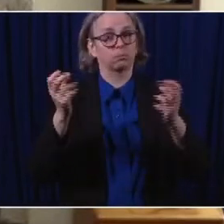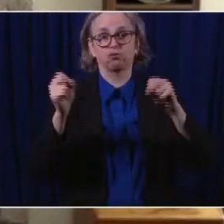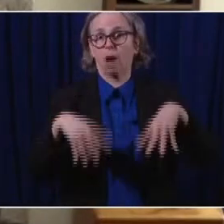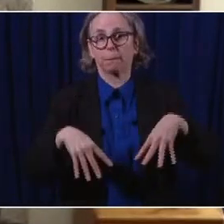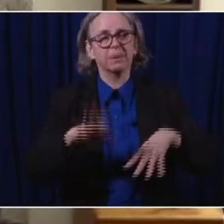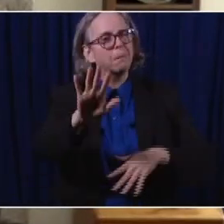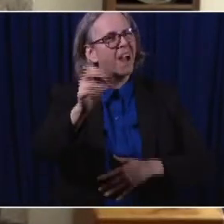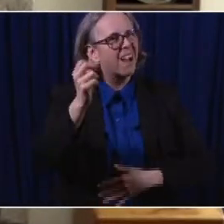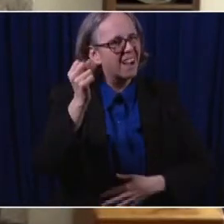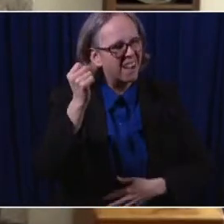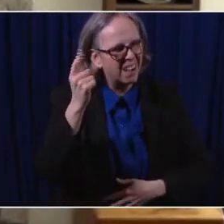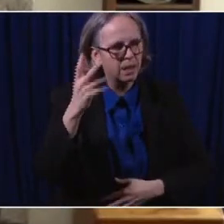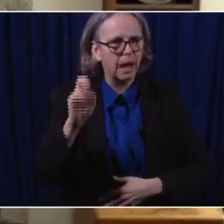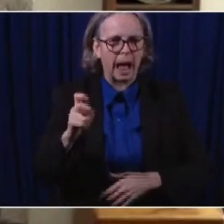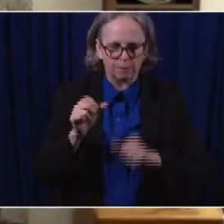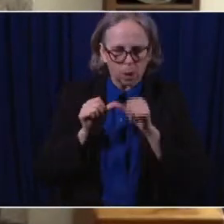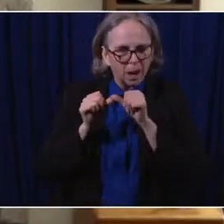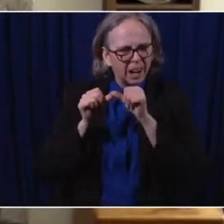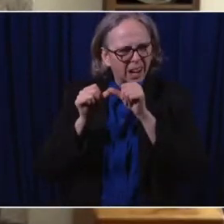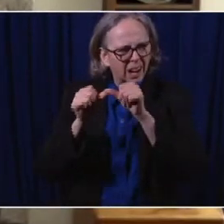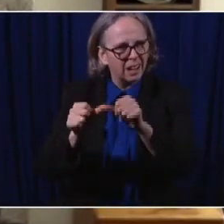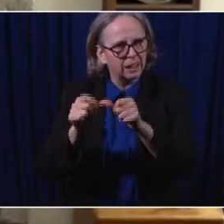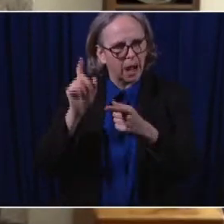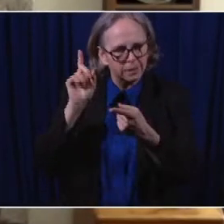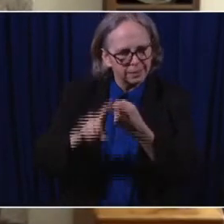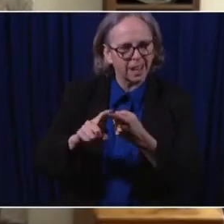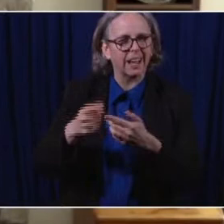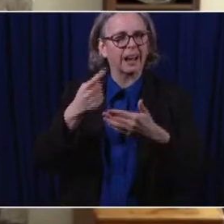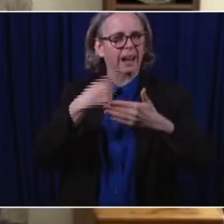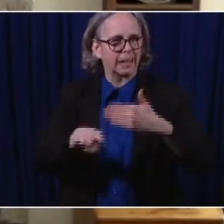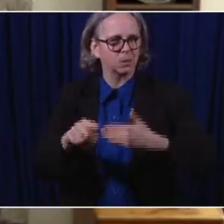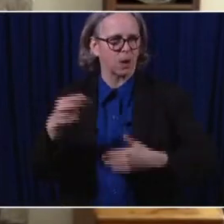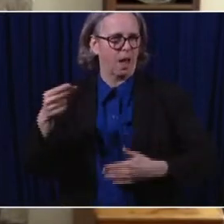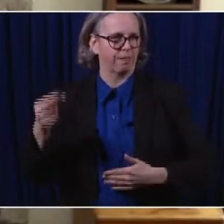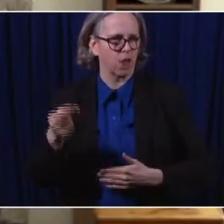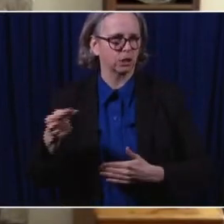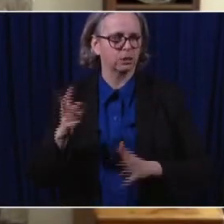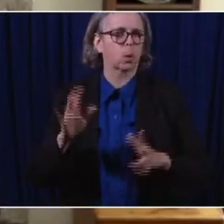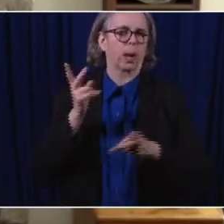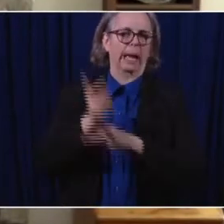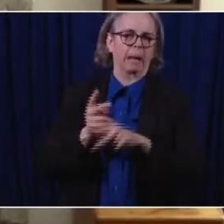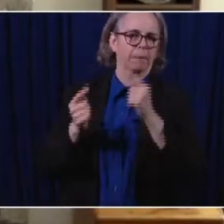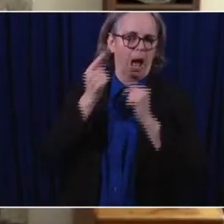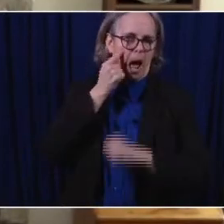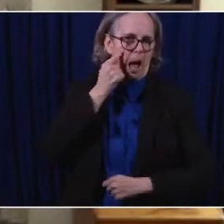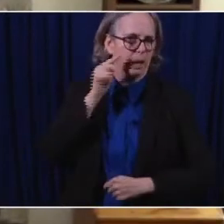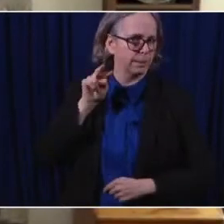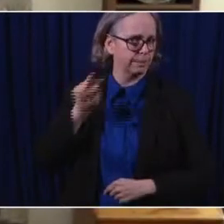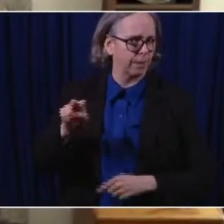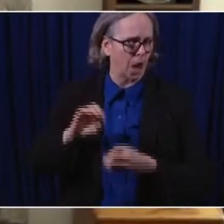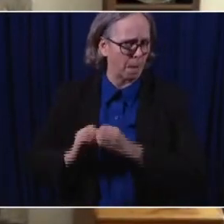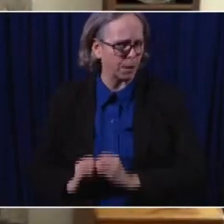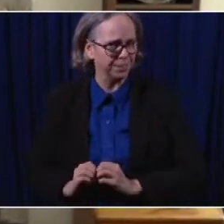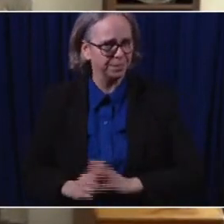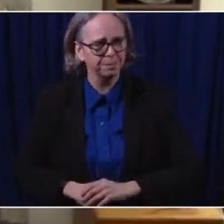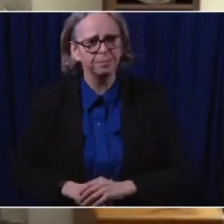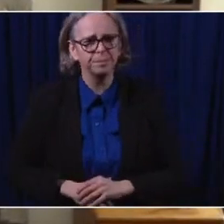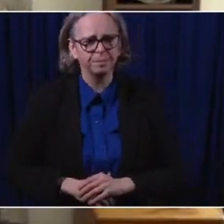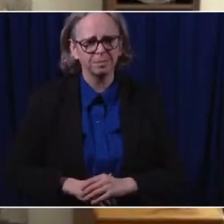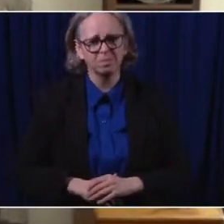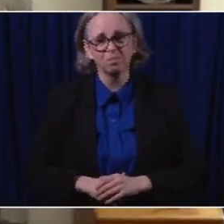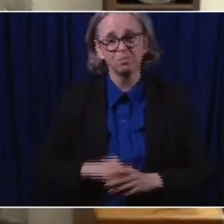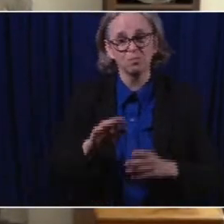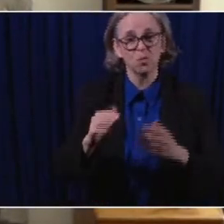be able to take off the curfew. And so if we do this and it continues at that rate, we're now at